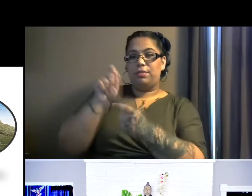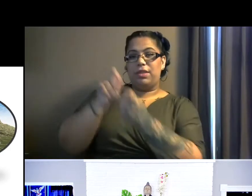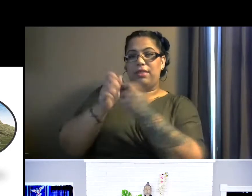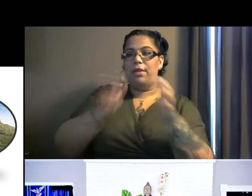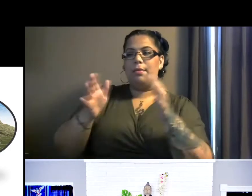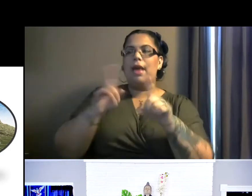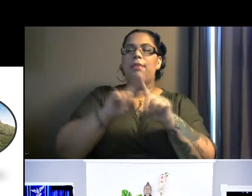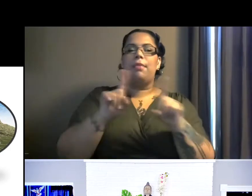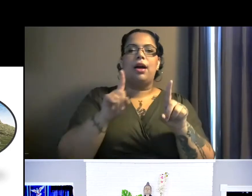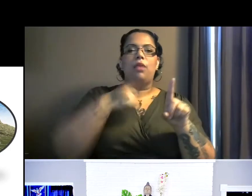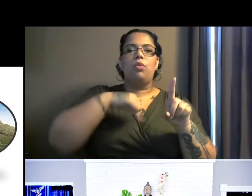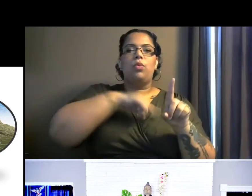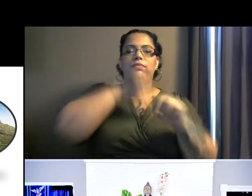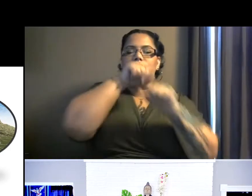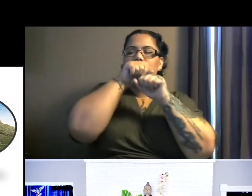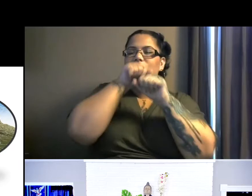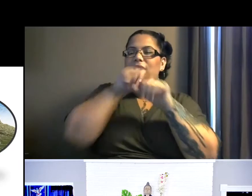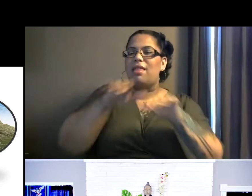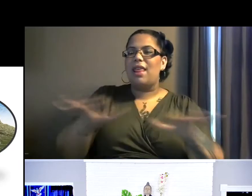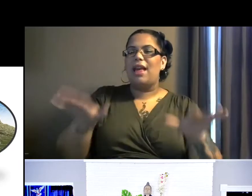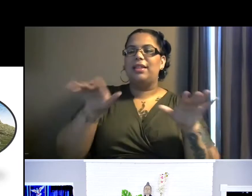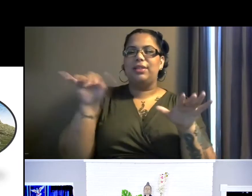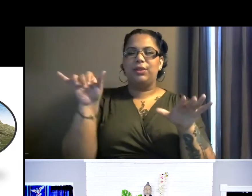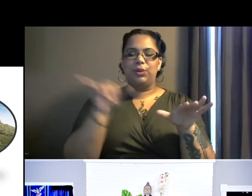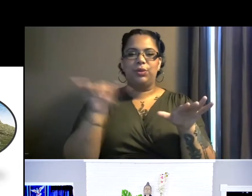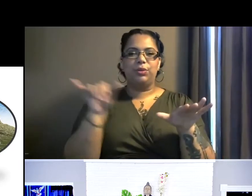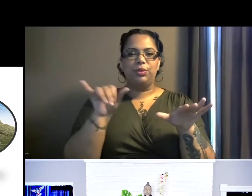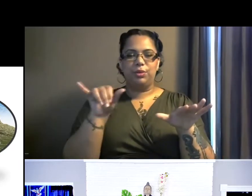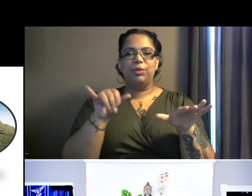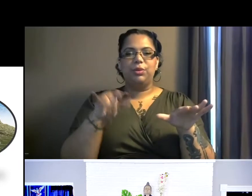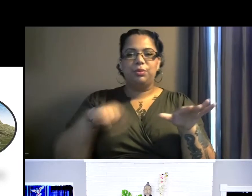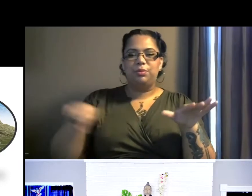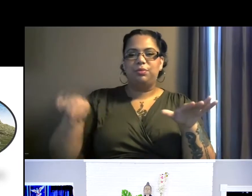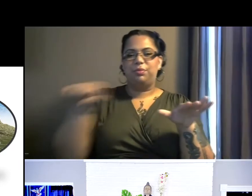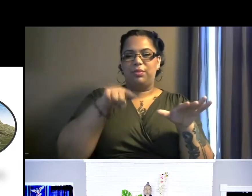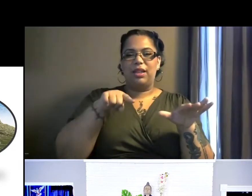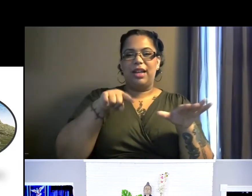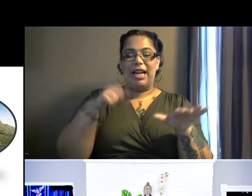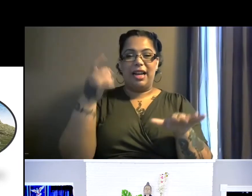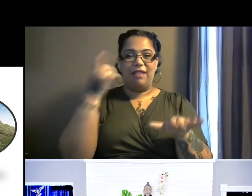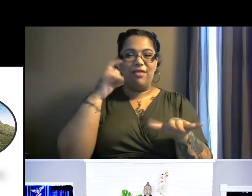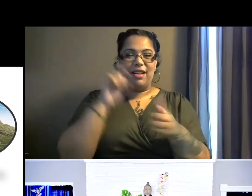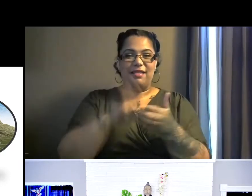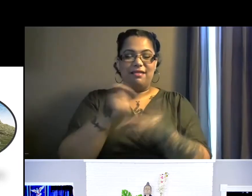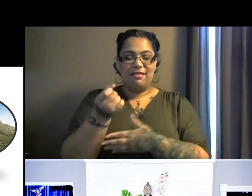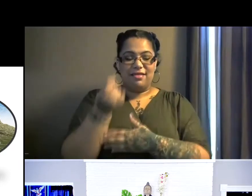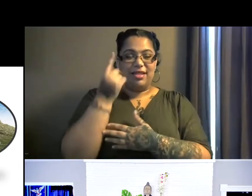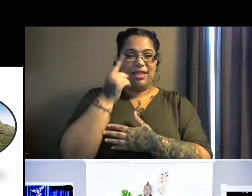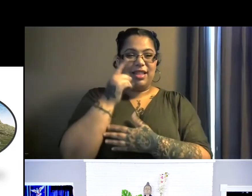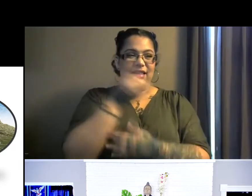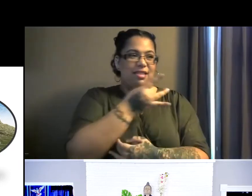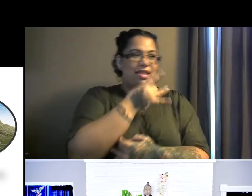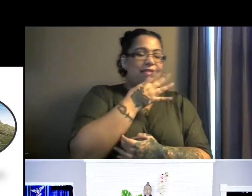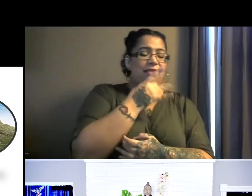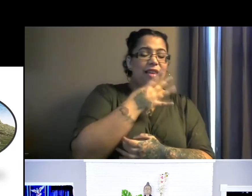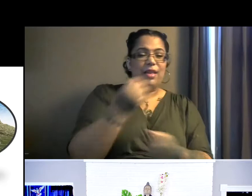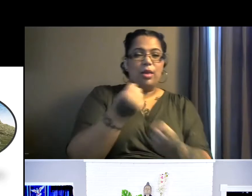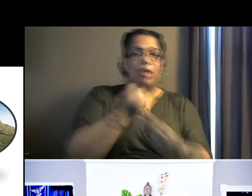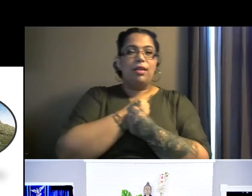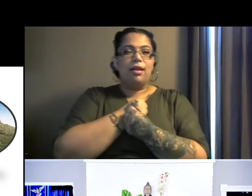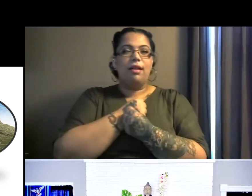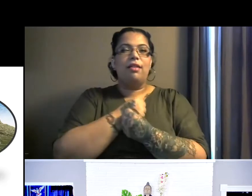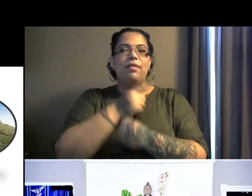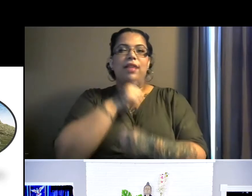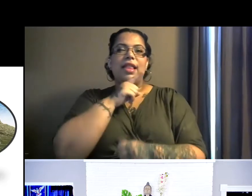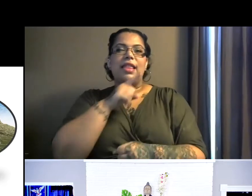we also bless them and recognize the light, the love, and the